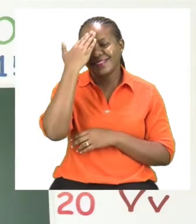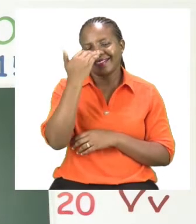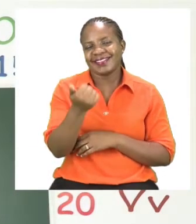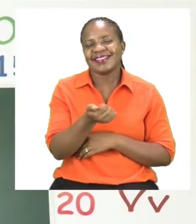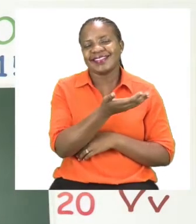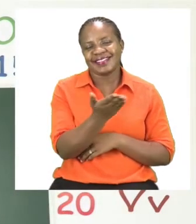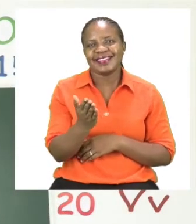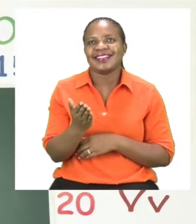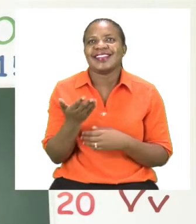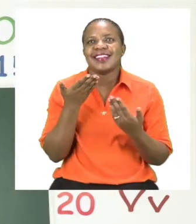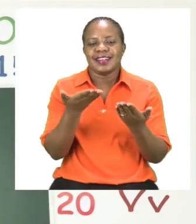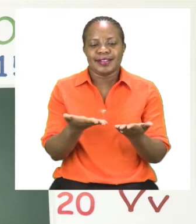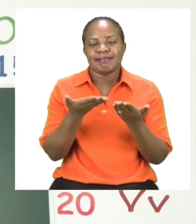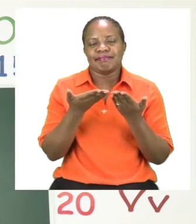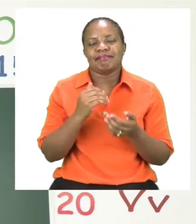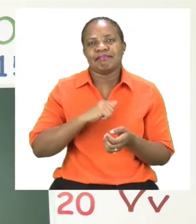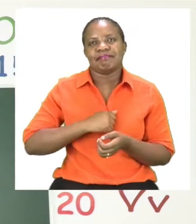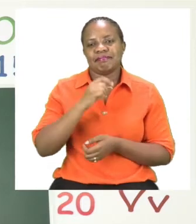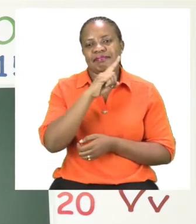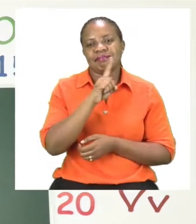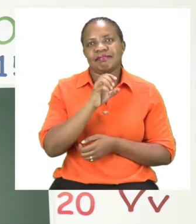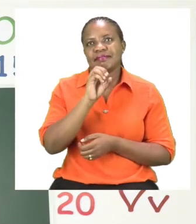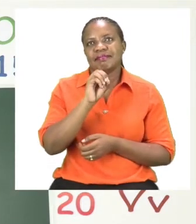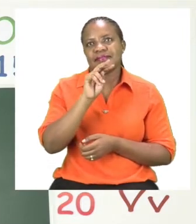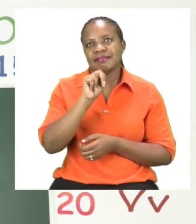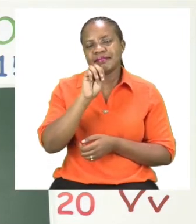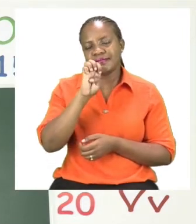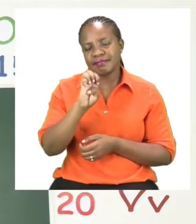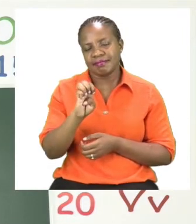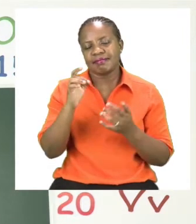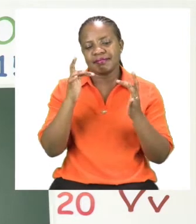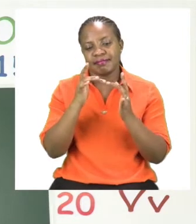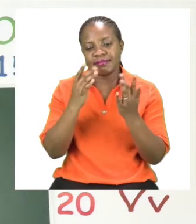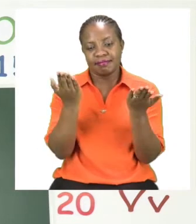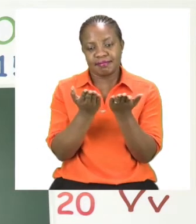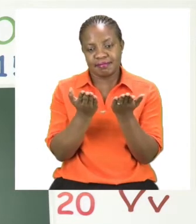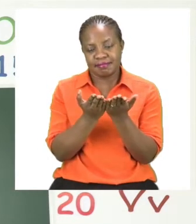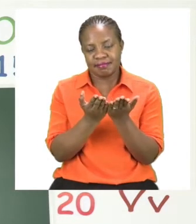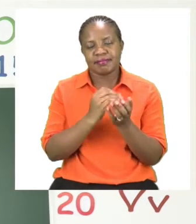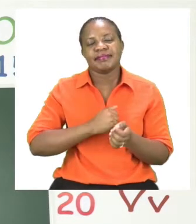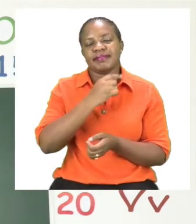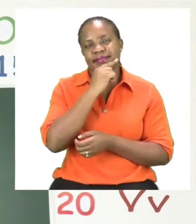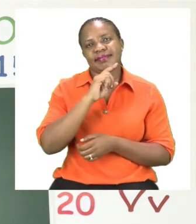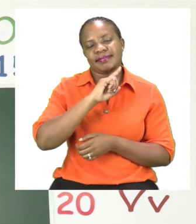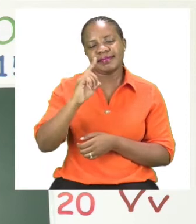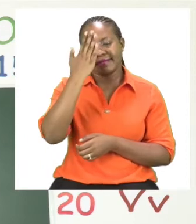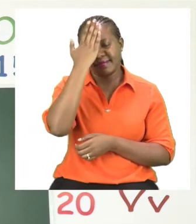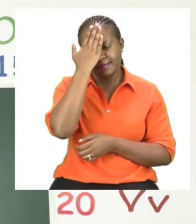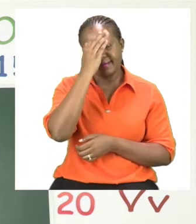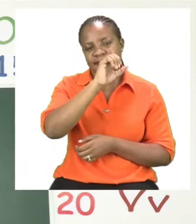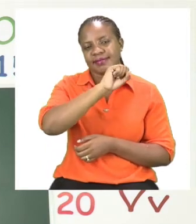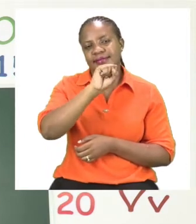Everyone, and welcome to My Zone Online School. My name is Teacher Mutsa, and thank you so much for joining